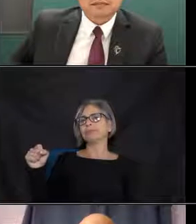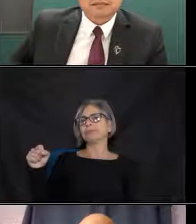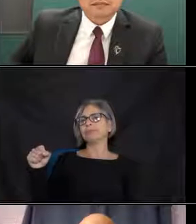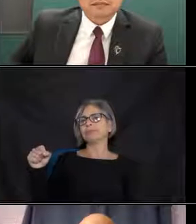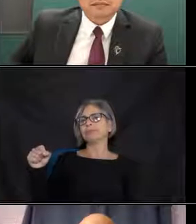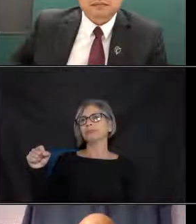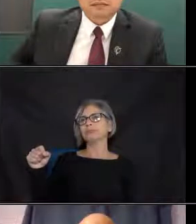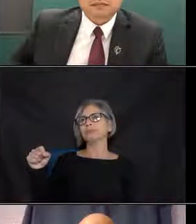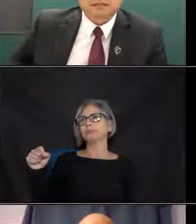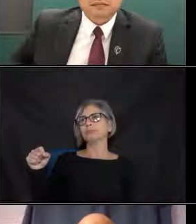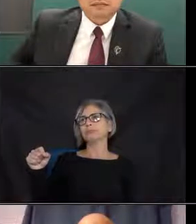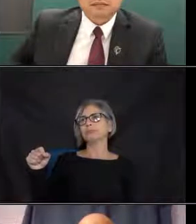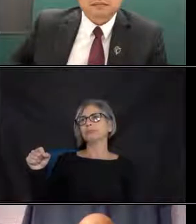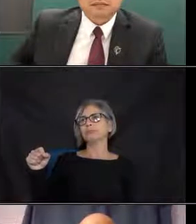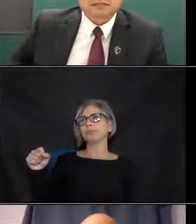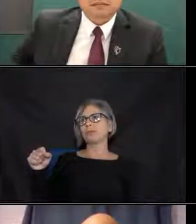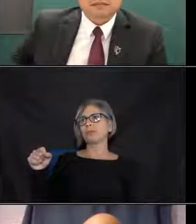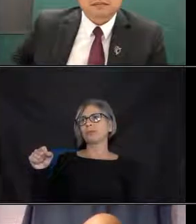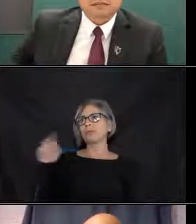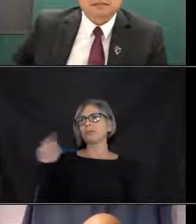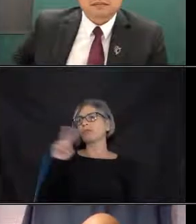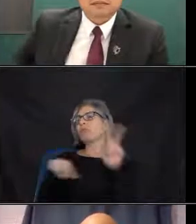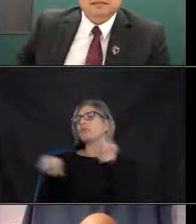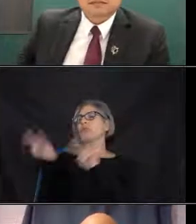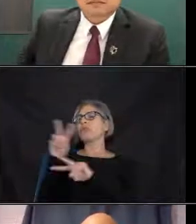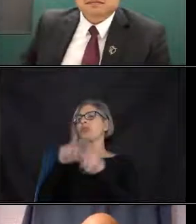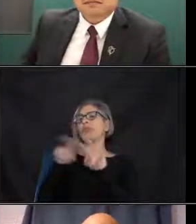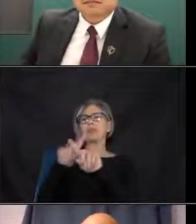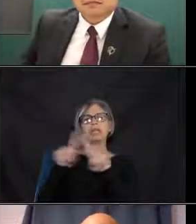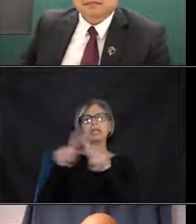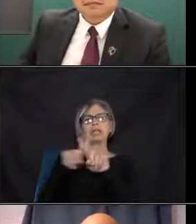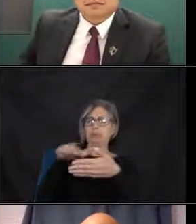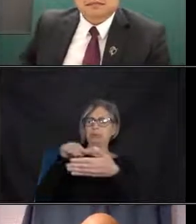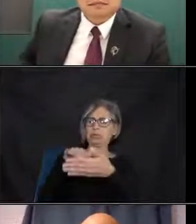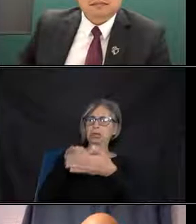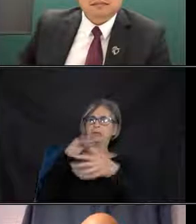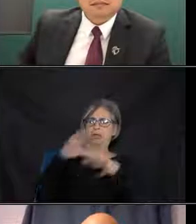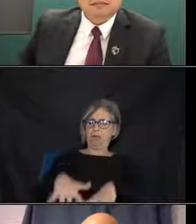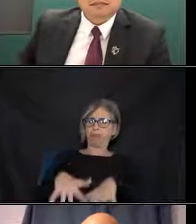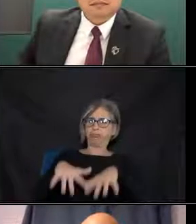are looking at these different studies and flooding,